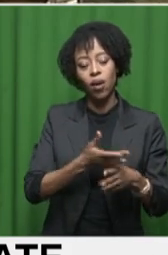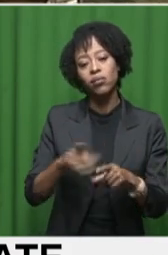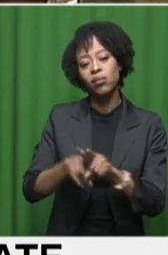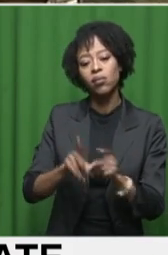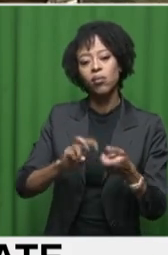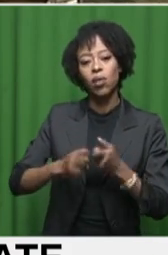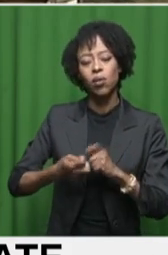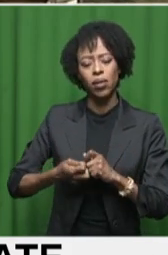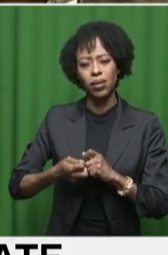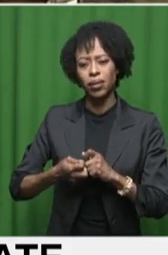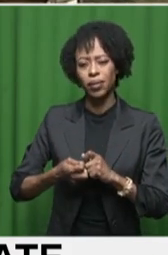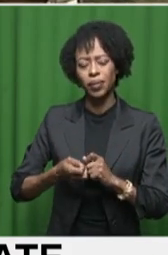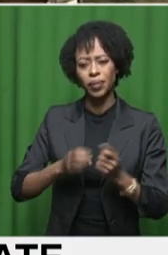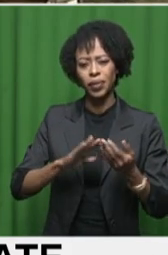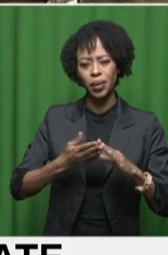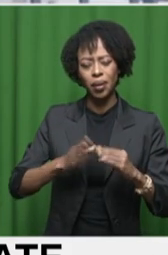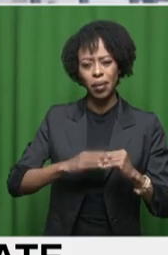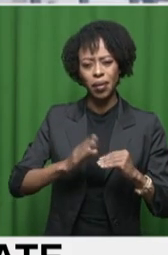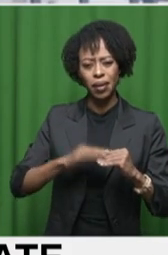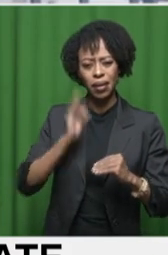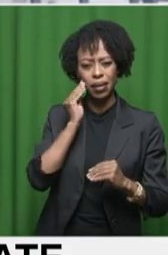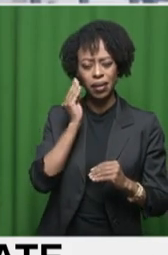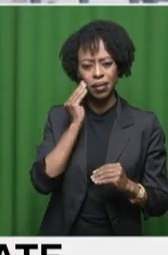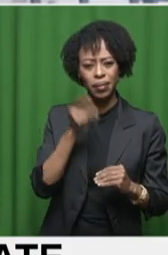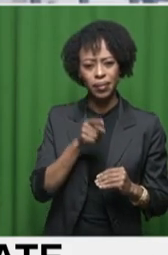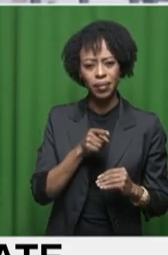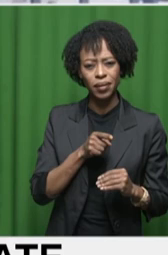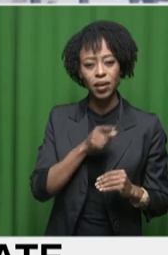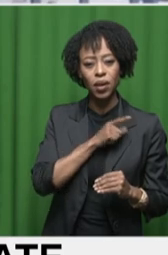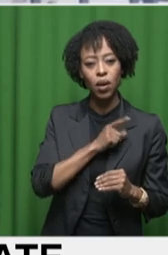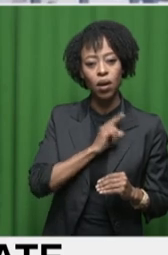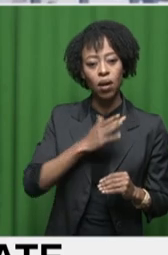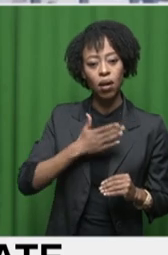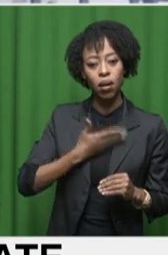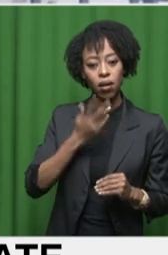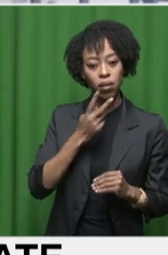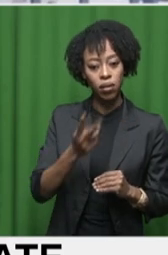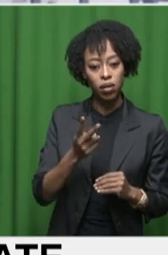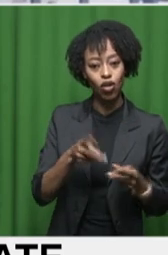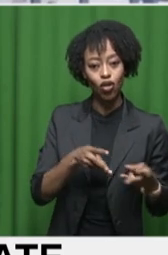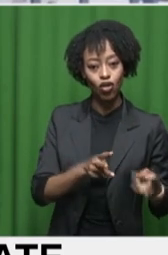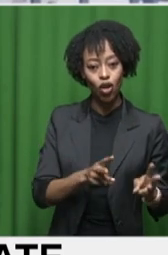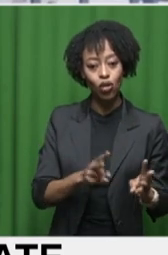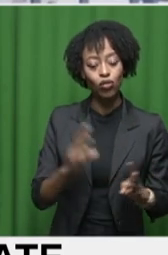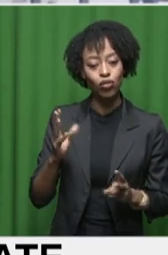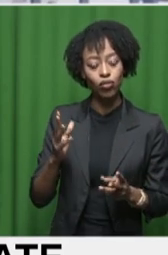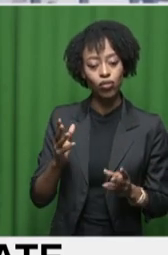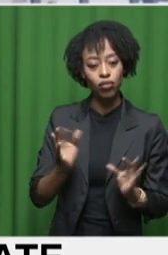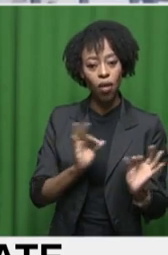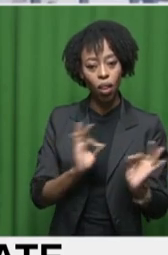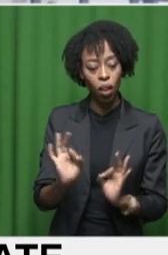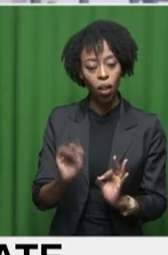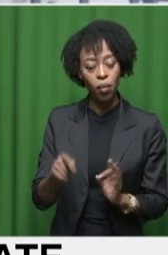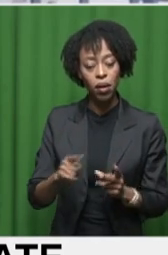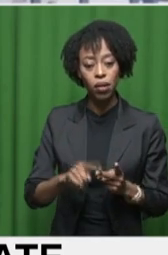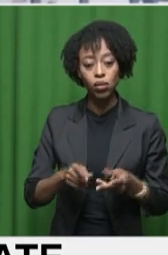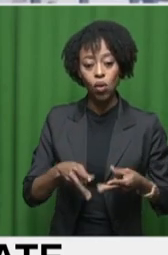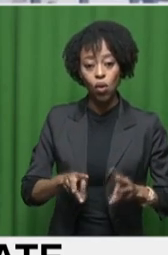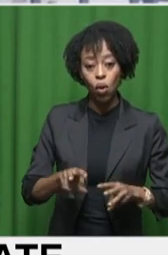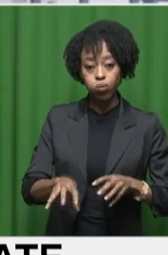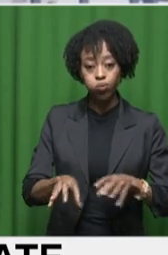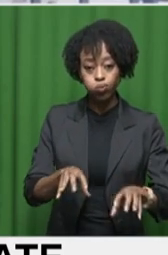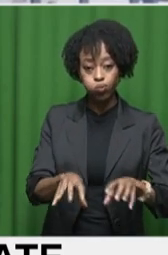face residents elsewhere in the province. I would like to see that our roads should be fine. The potholes should